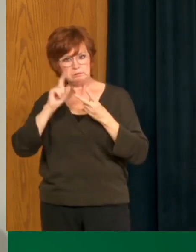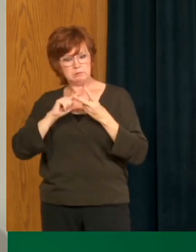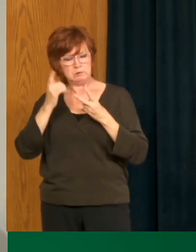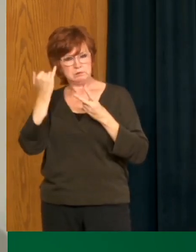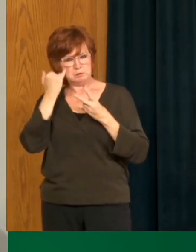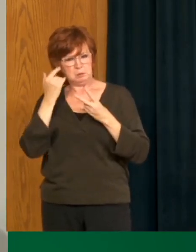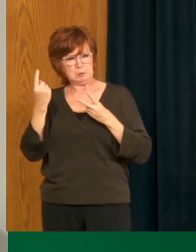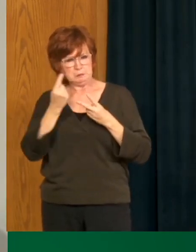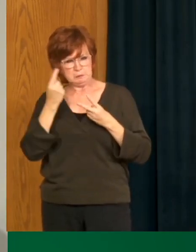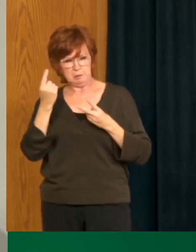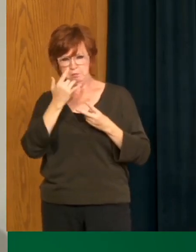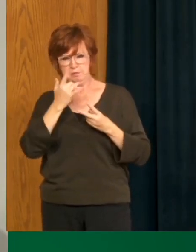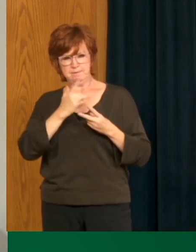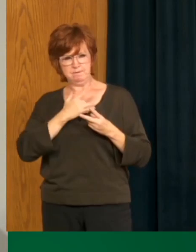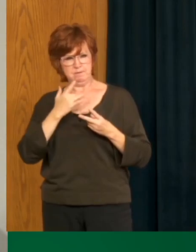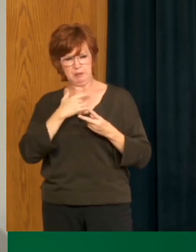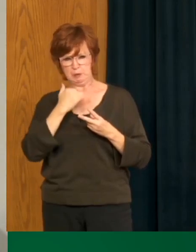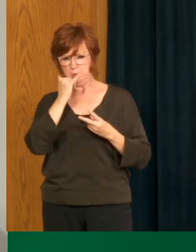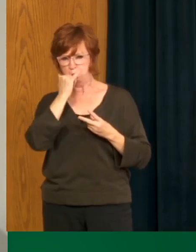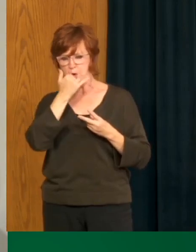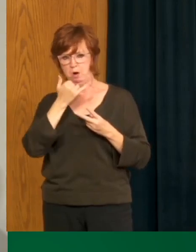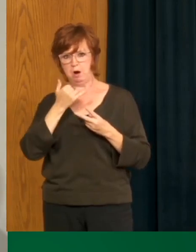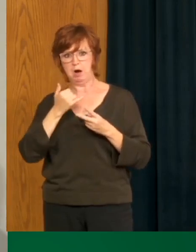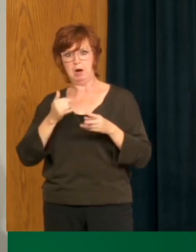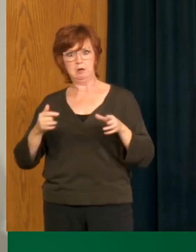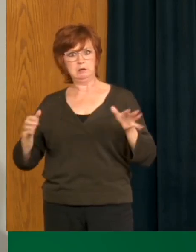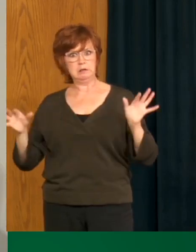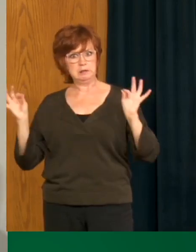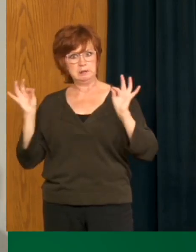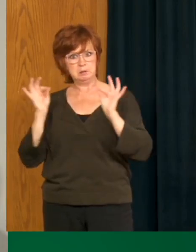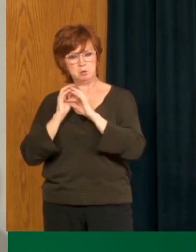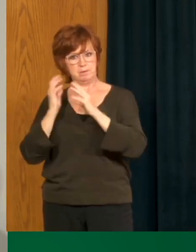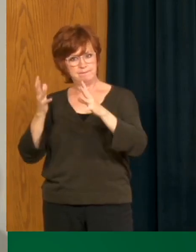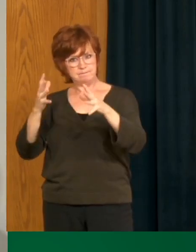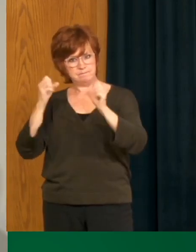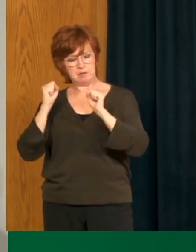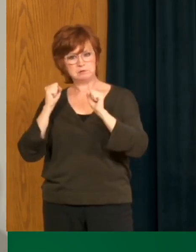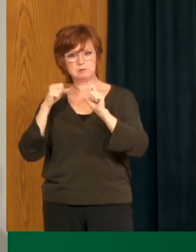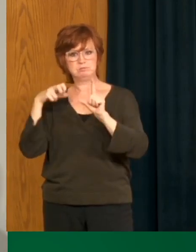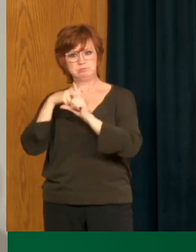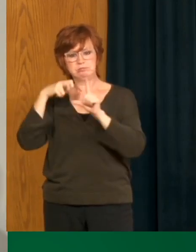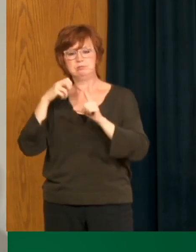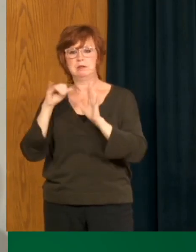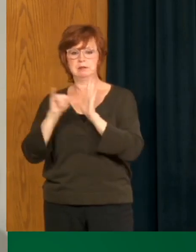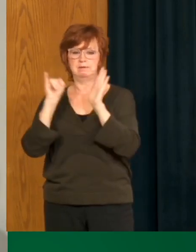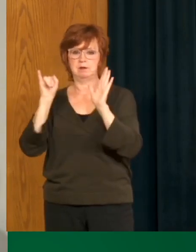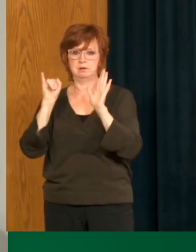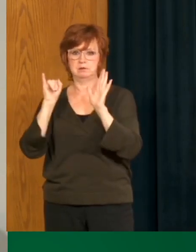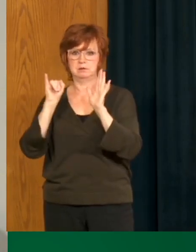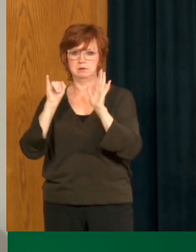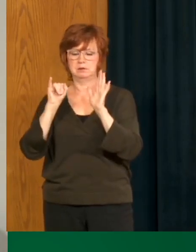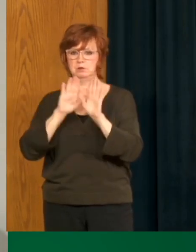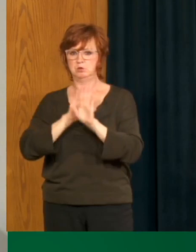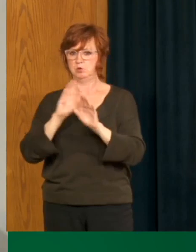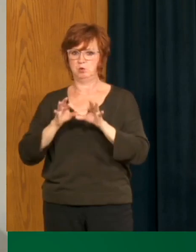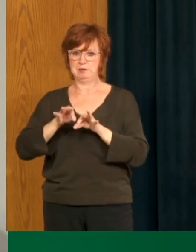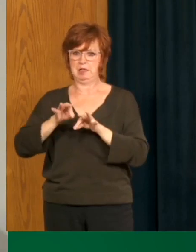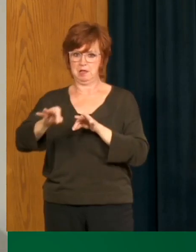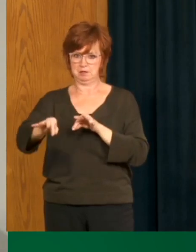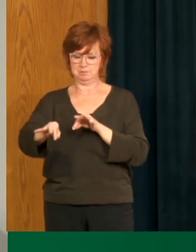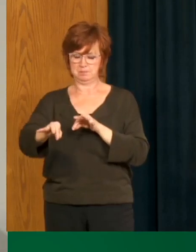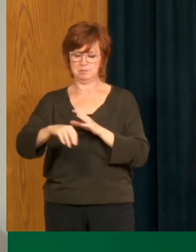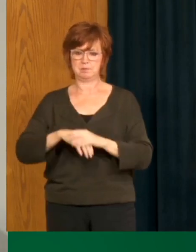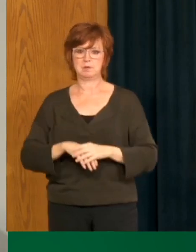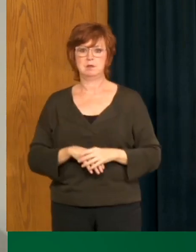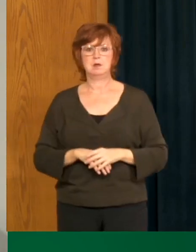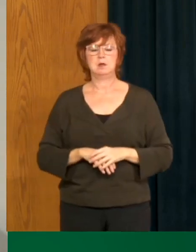to understand the chain of transmission, and if we can identify that through case contact investigation, that's all that's required. But if people